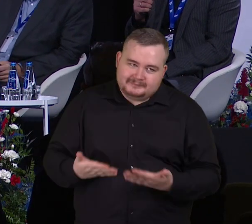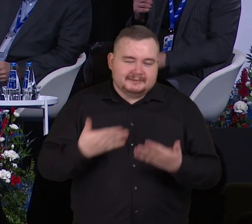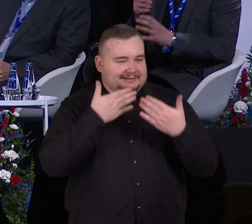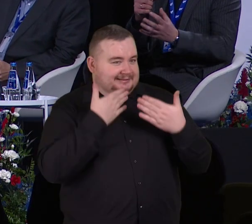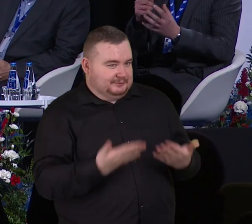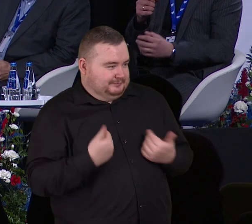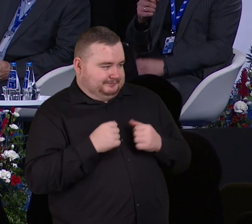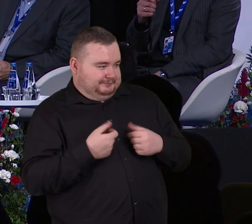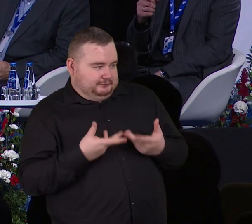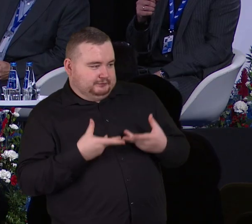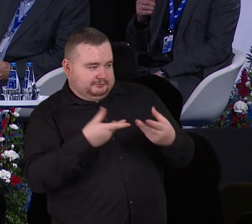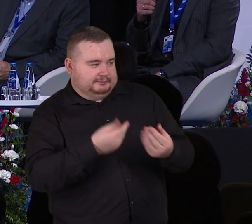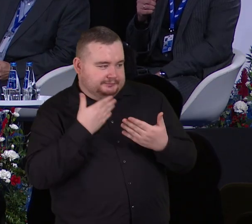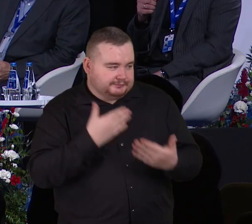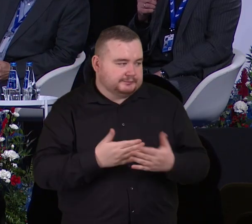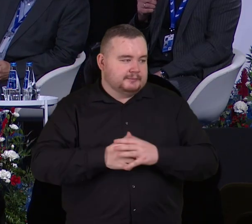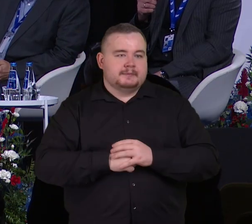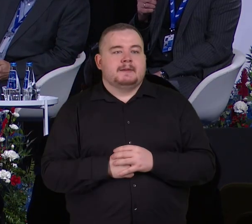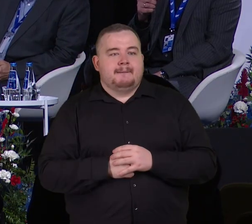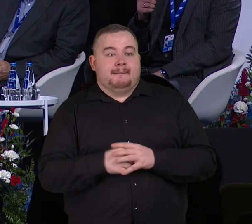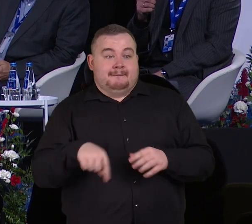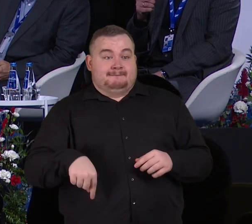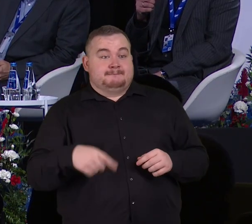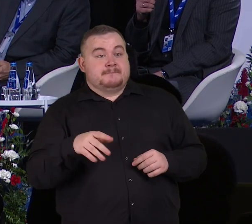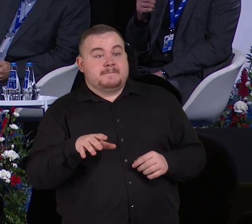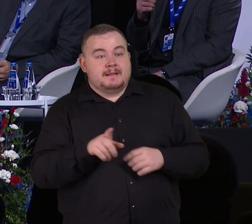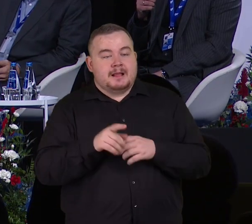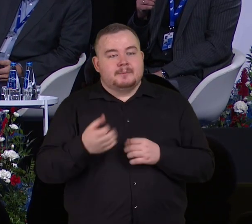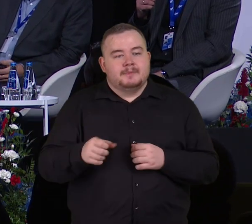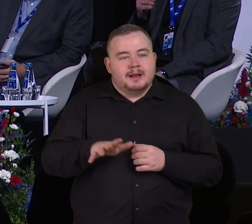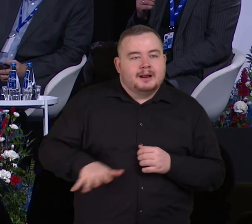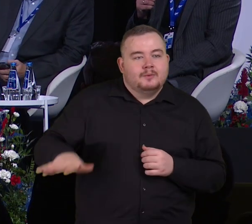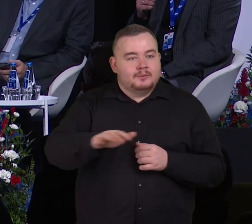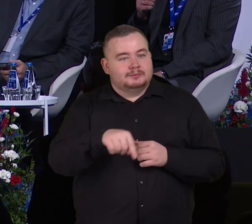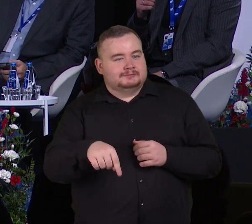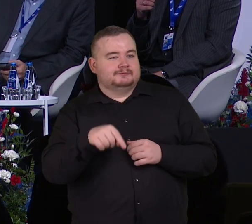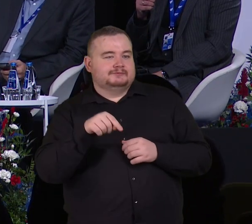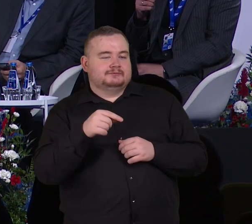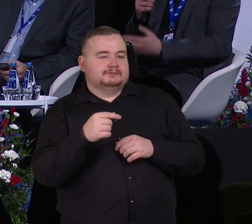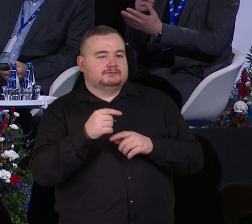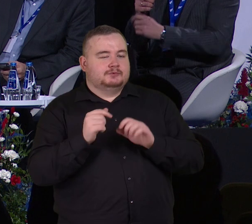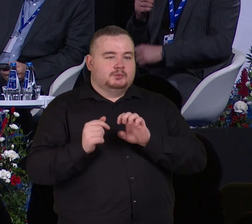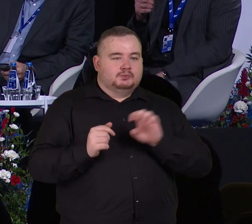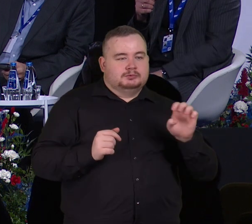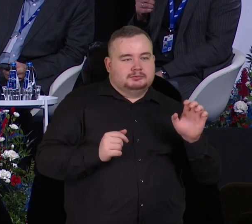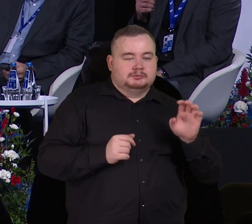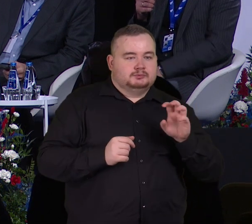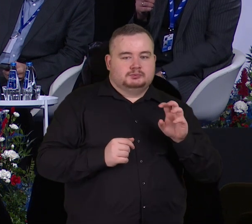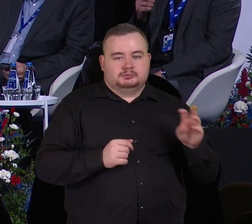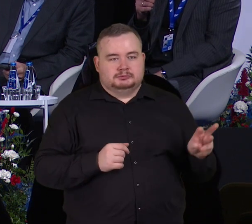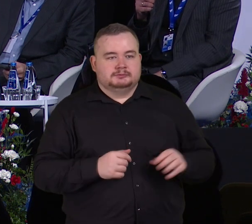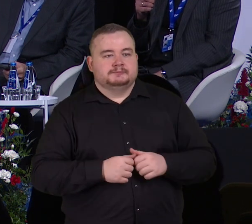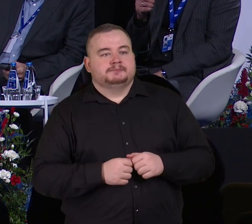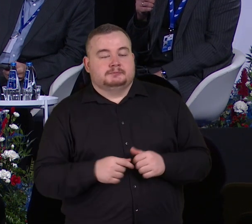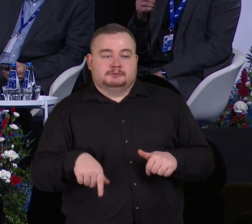i za zauważenia naszego regionu polskiego. Thank you very much for seeing our region